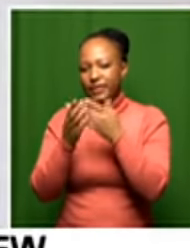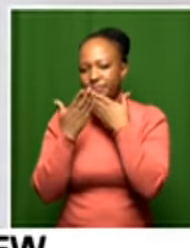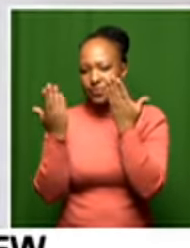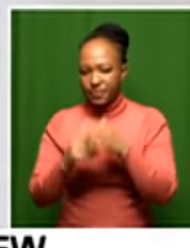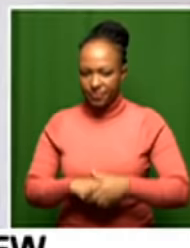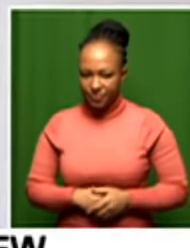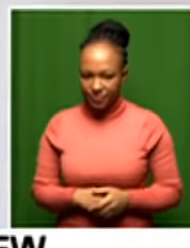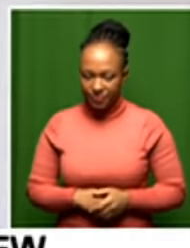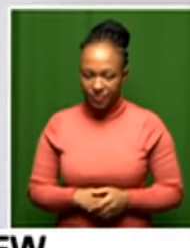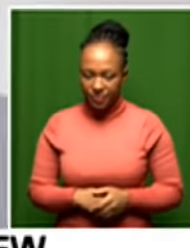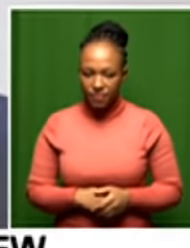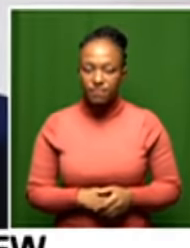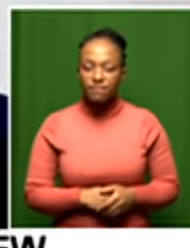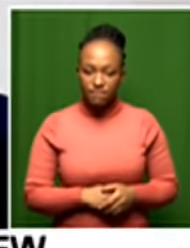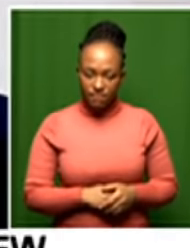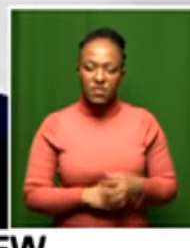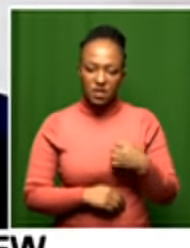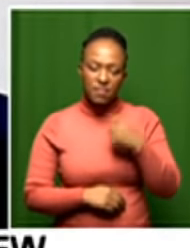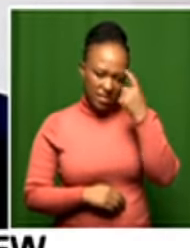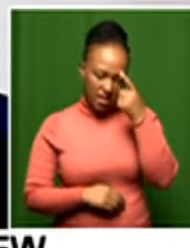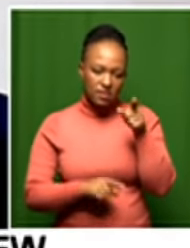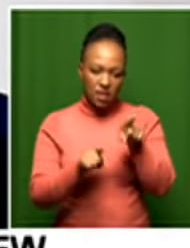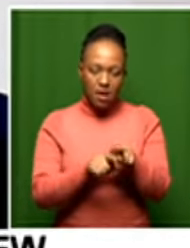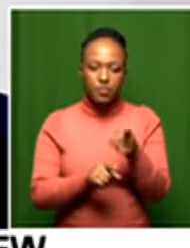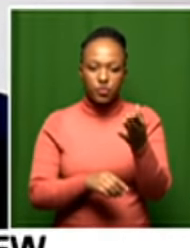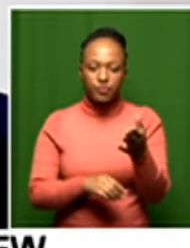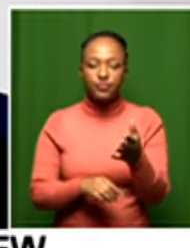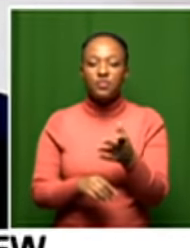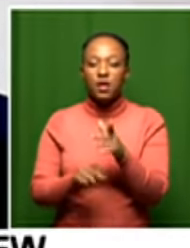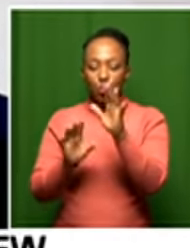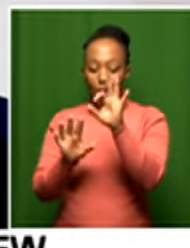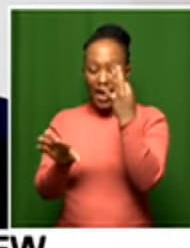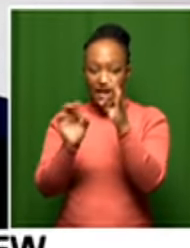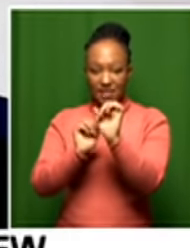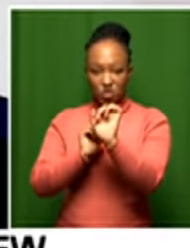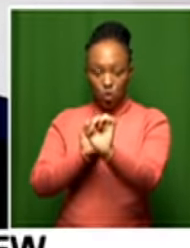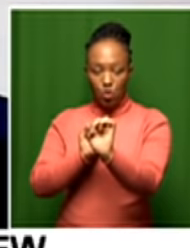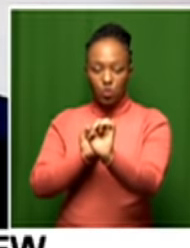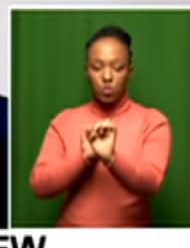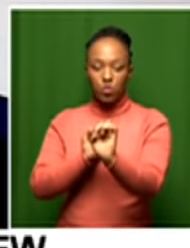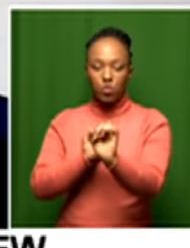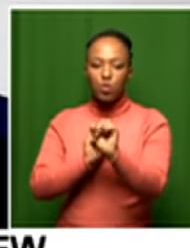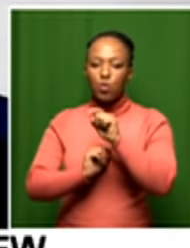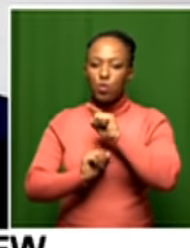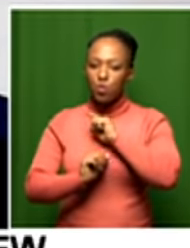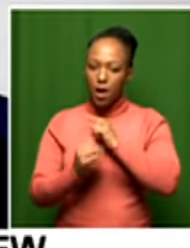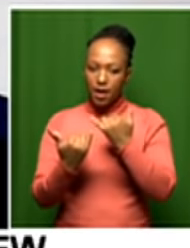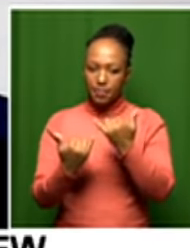certainly. I would imagine that is the case. But let's talk to your analysis. And when we look at